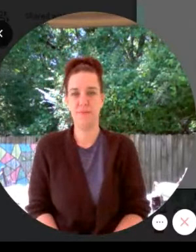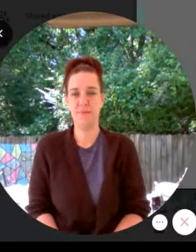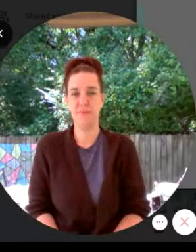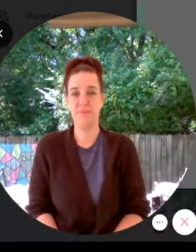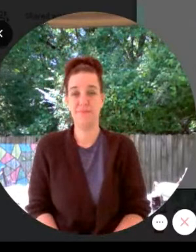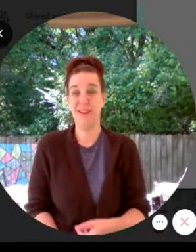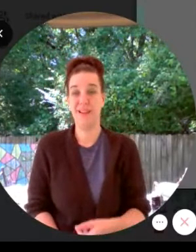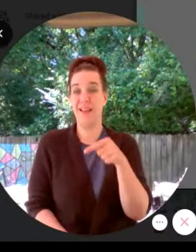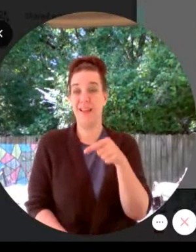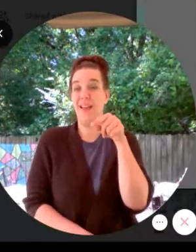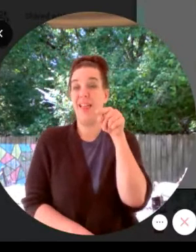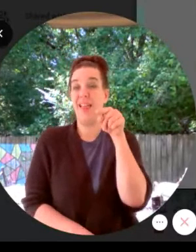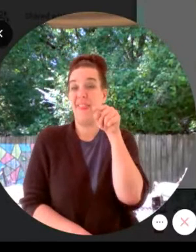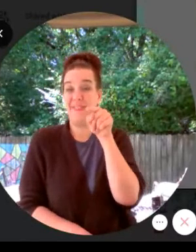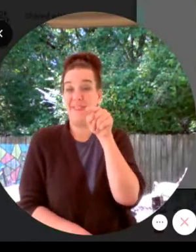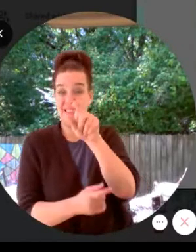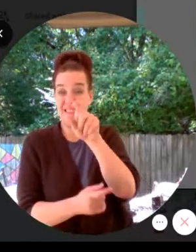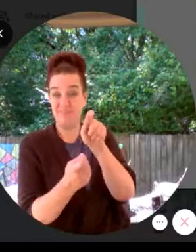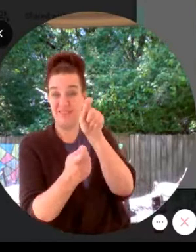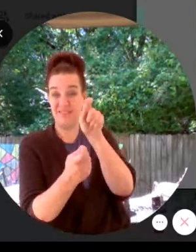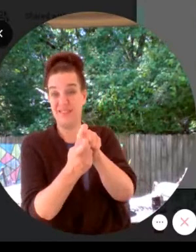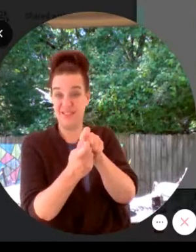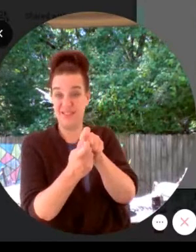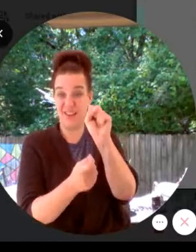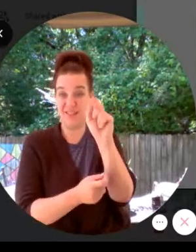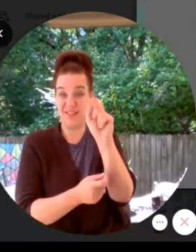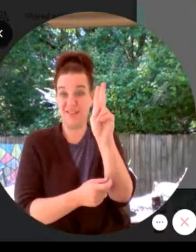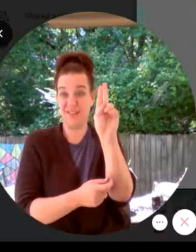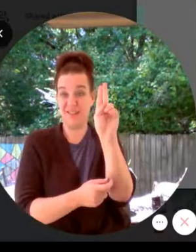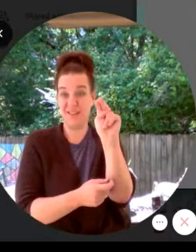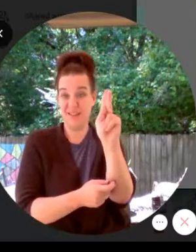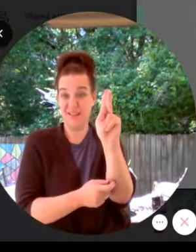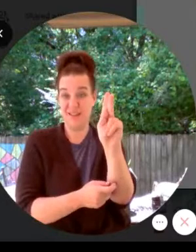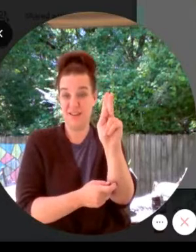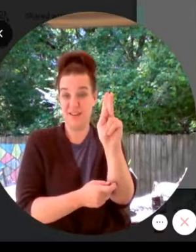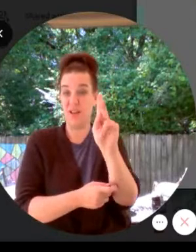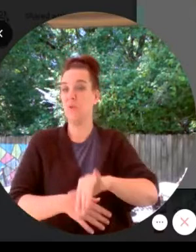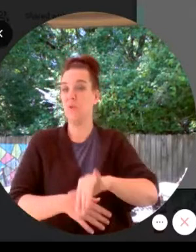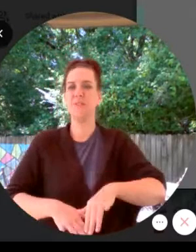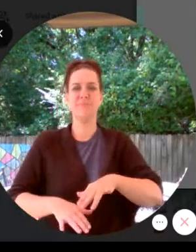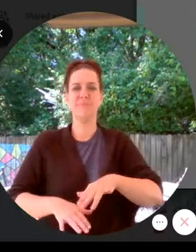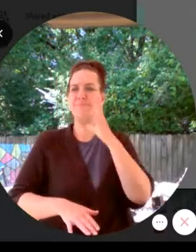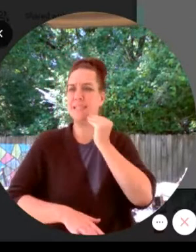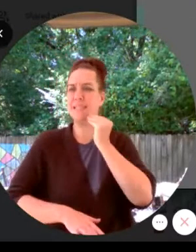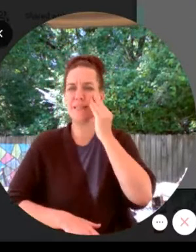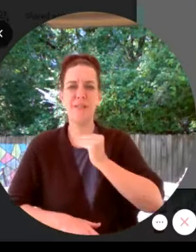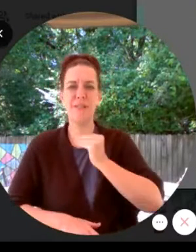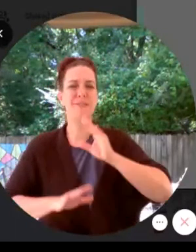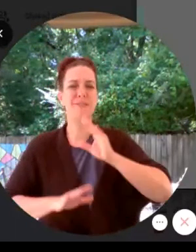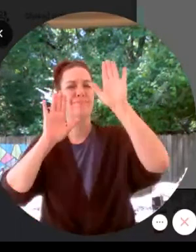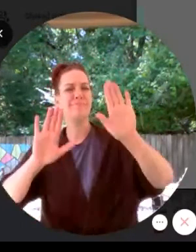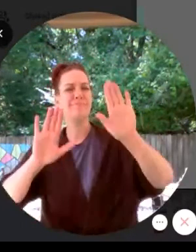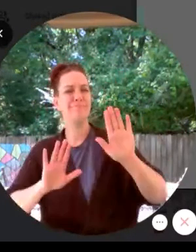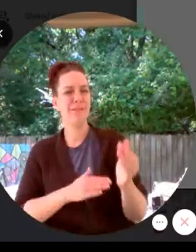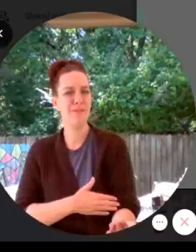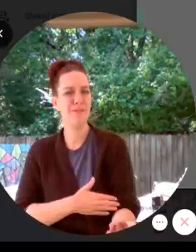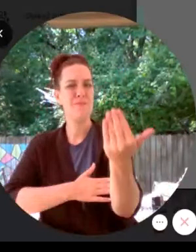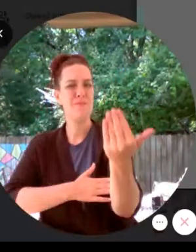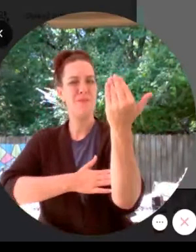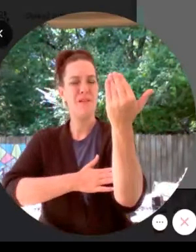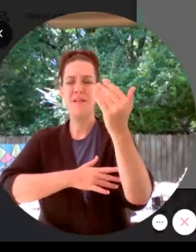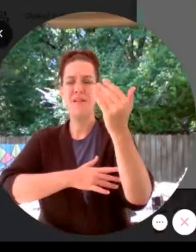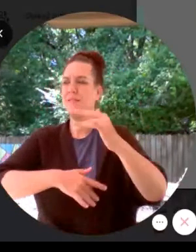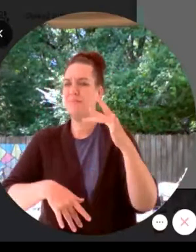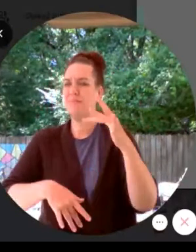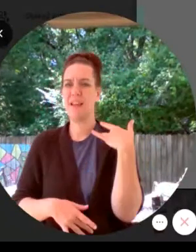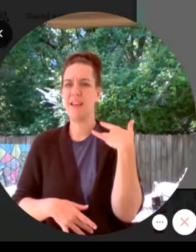This particular skunk was having a great morning. It felt good to put on